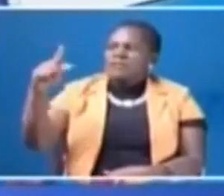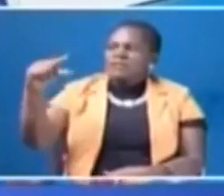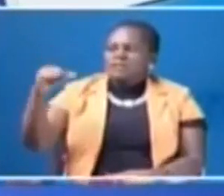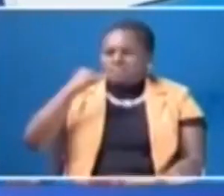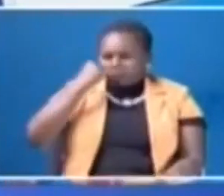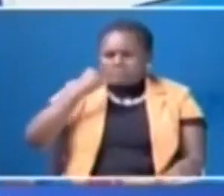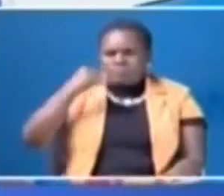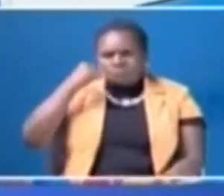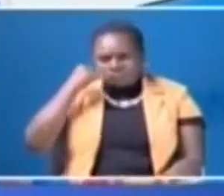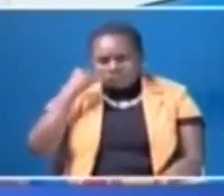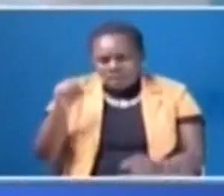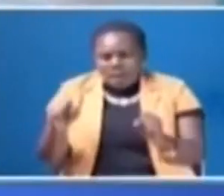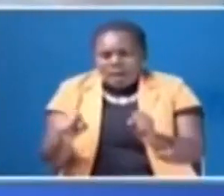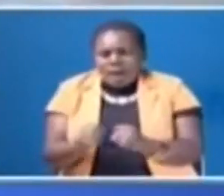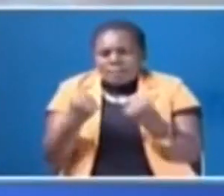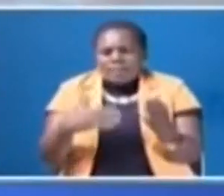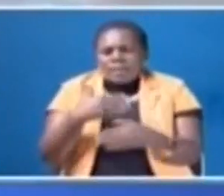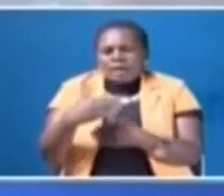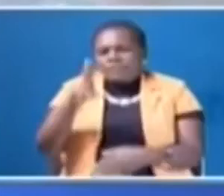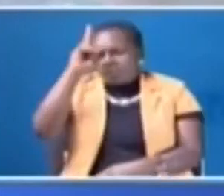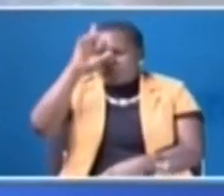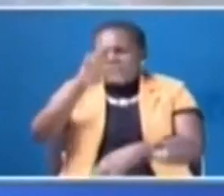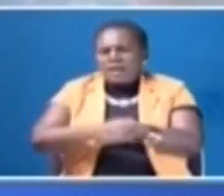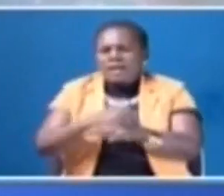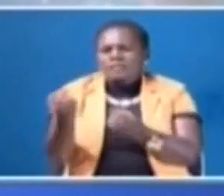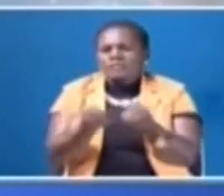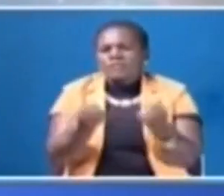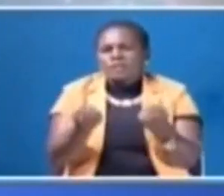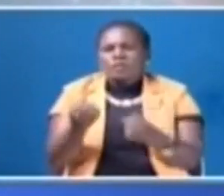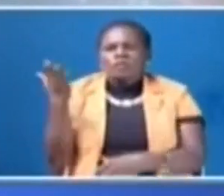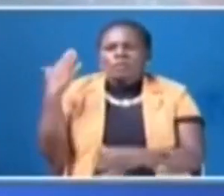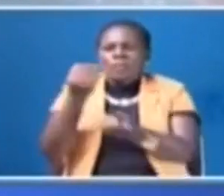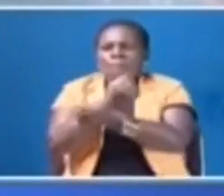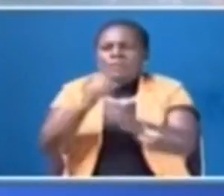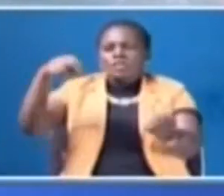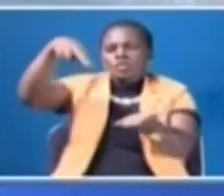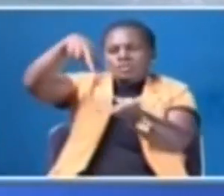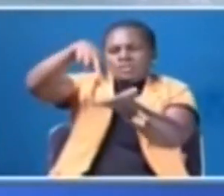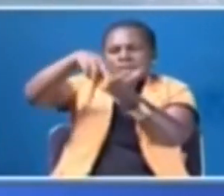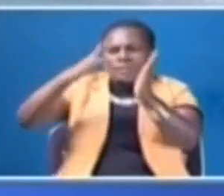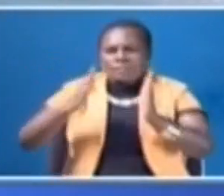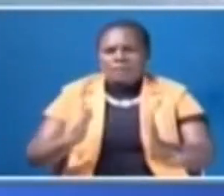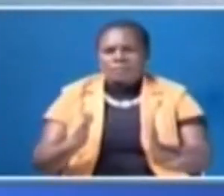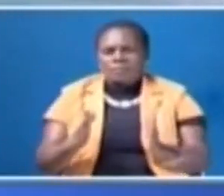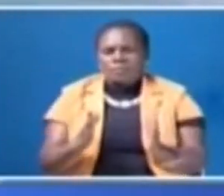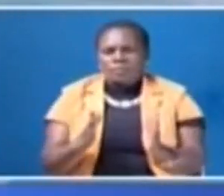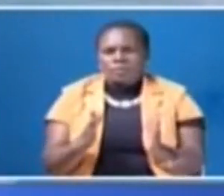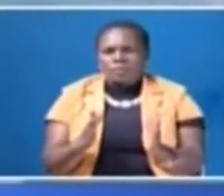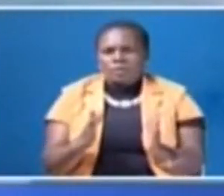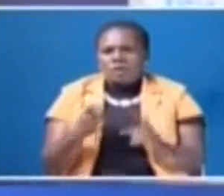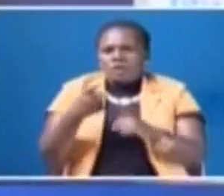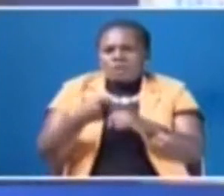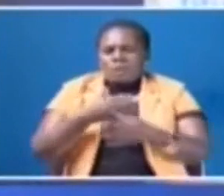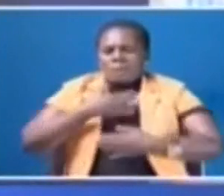Bhang. This occurred after police nabbed the vehicle belonging to former presidential hopeful Jafar Isaac Sora, who hails